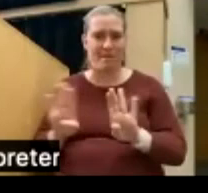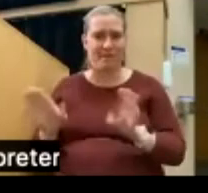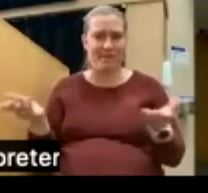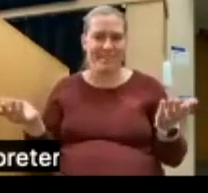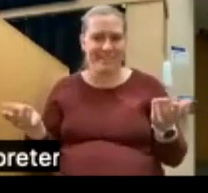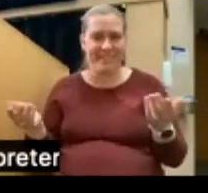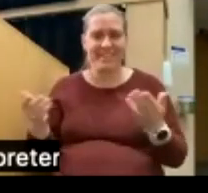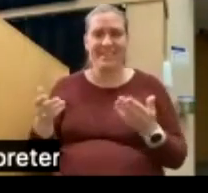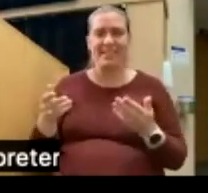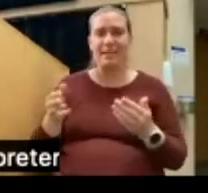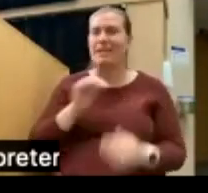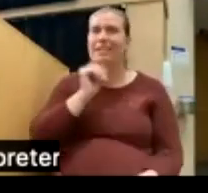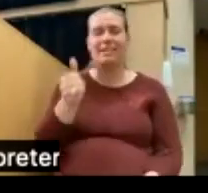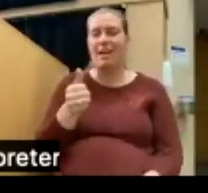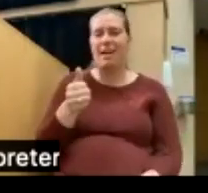a global